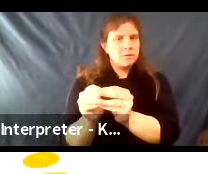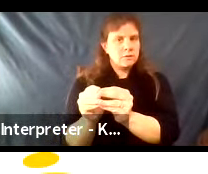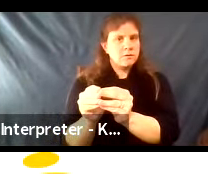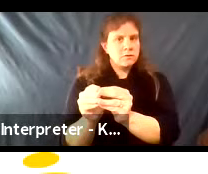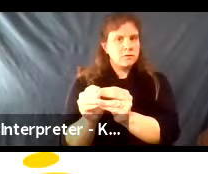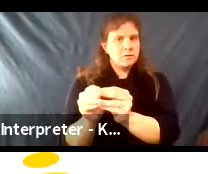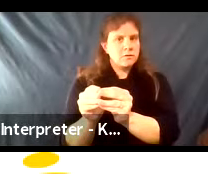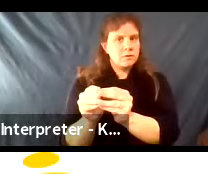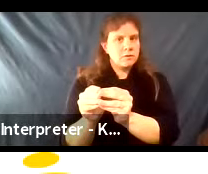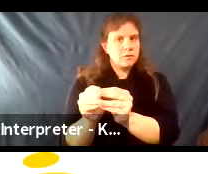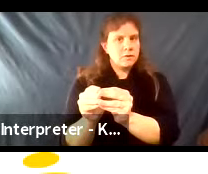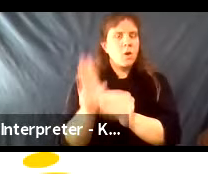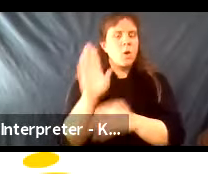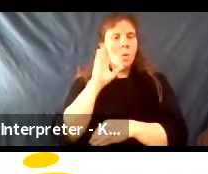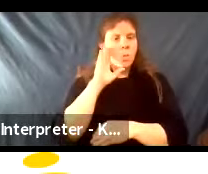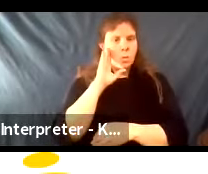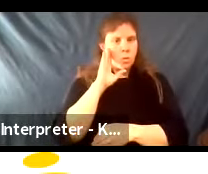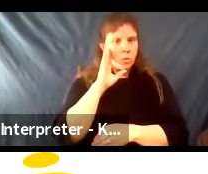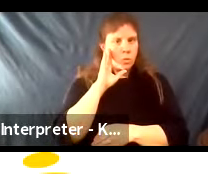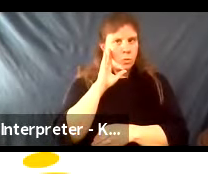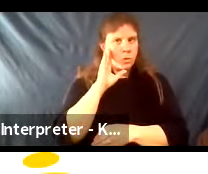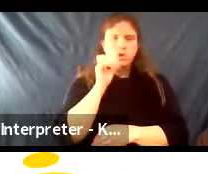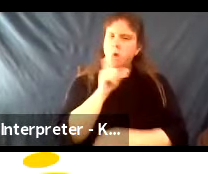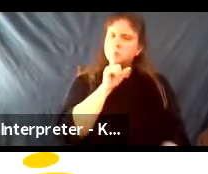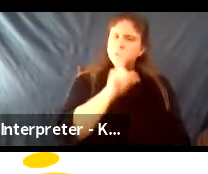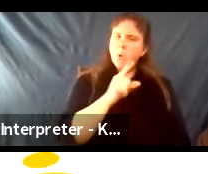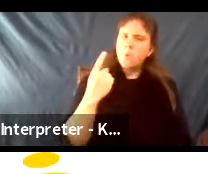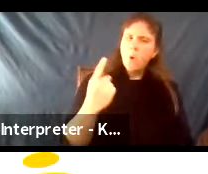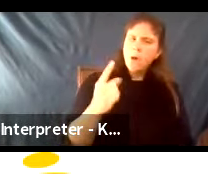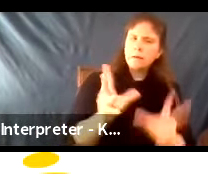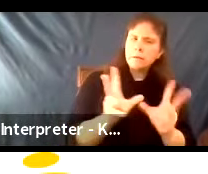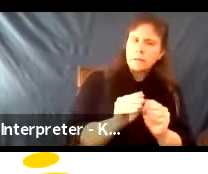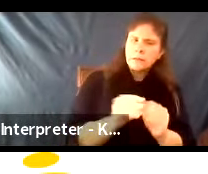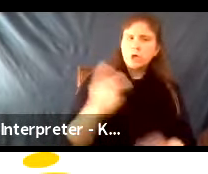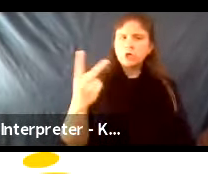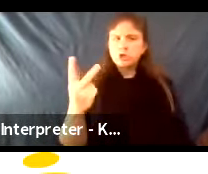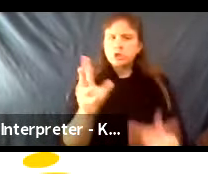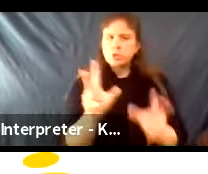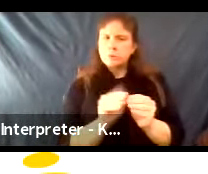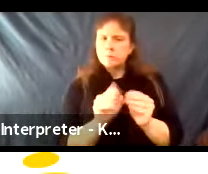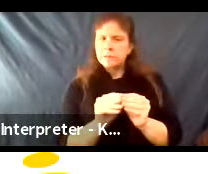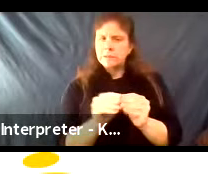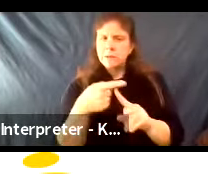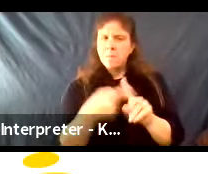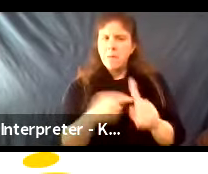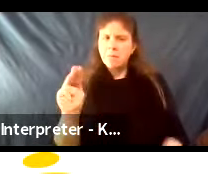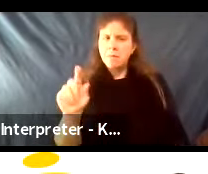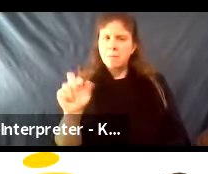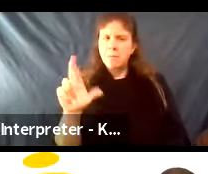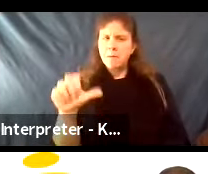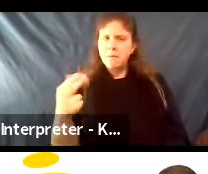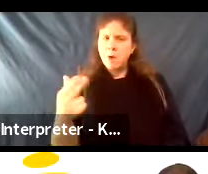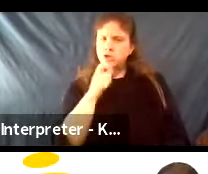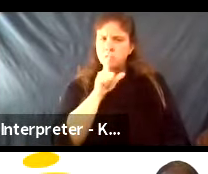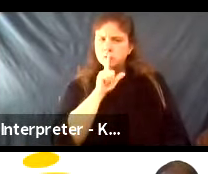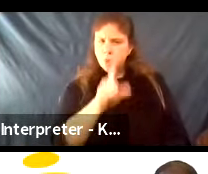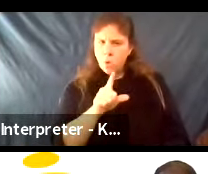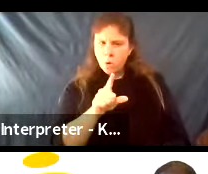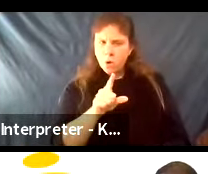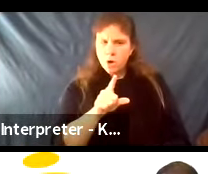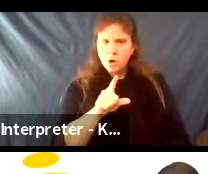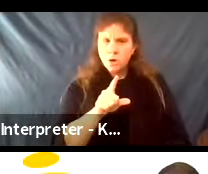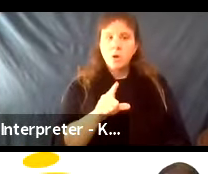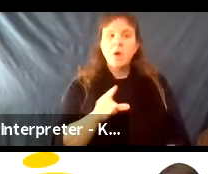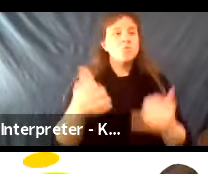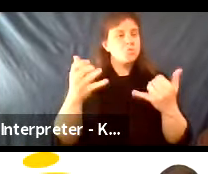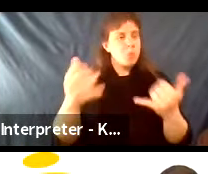a final on whether we're having 1 or 2 meetings in March, but right now it looks like we've asked you all to hold